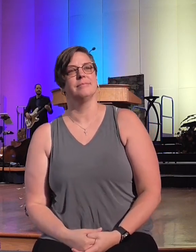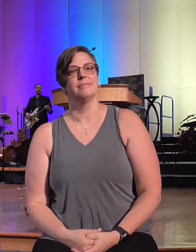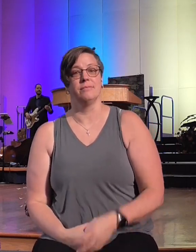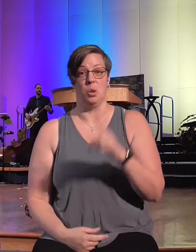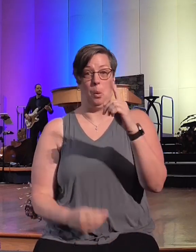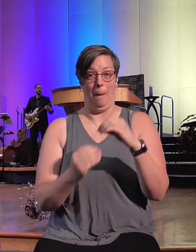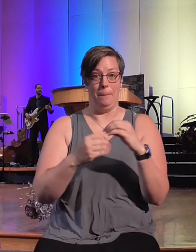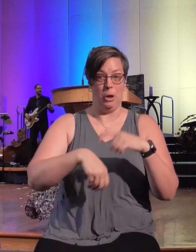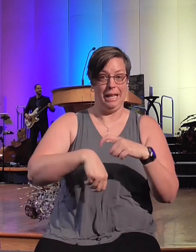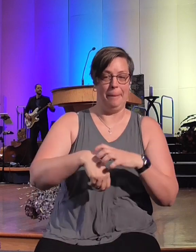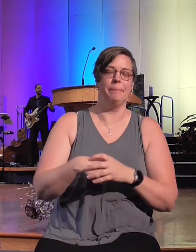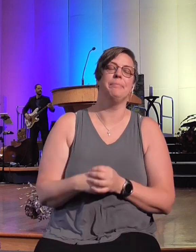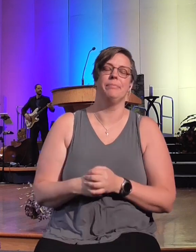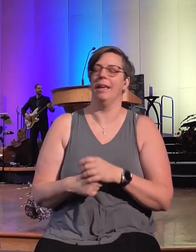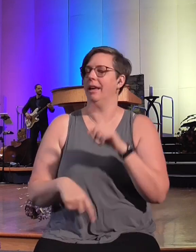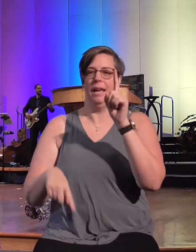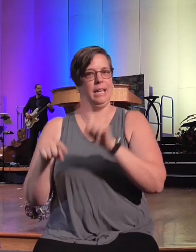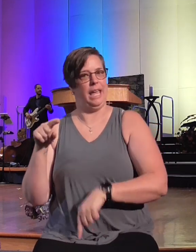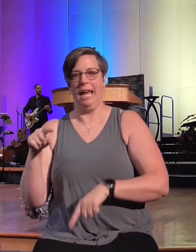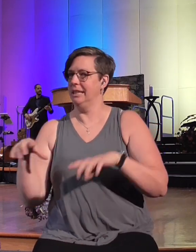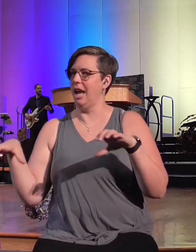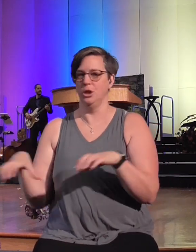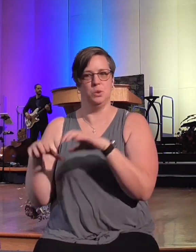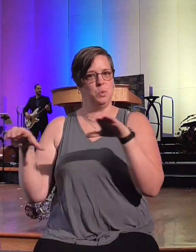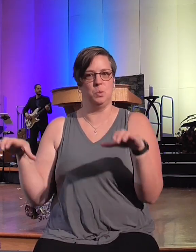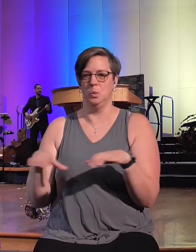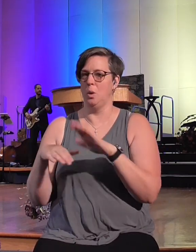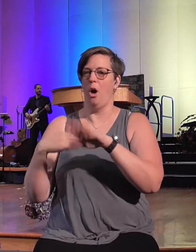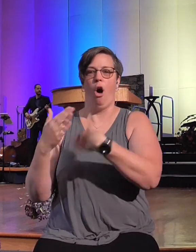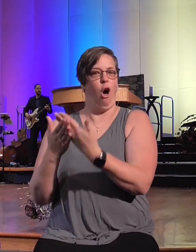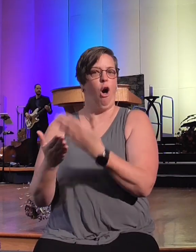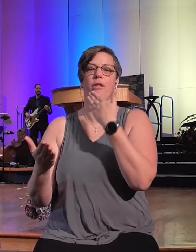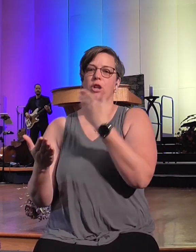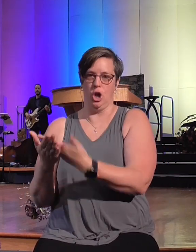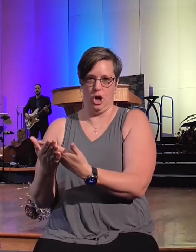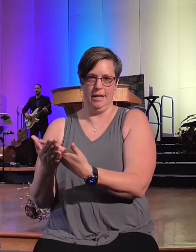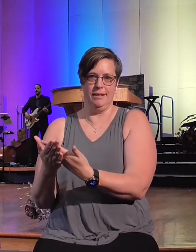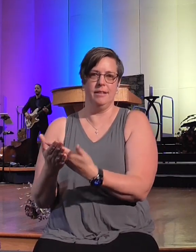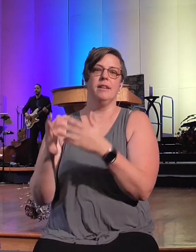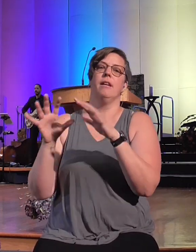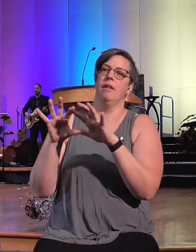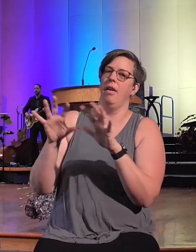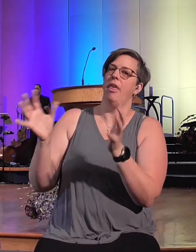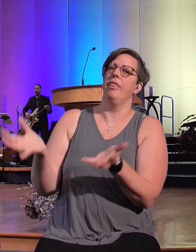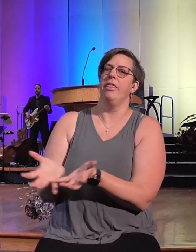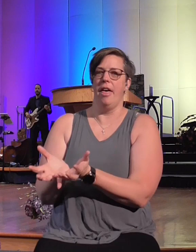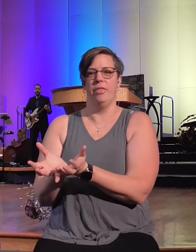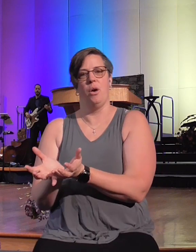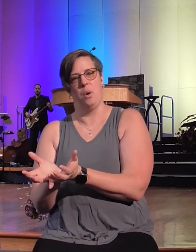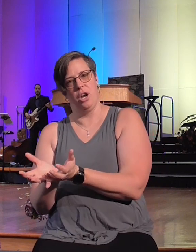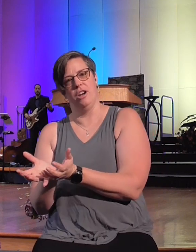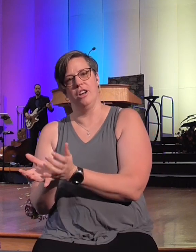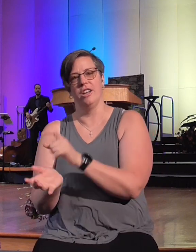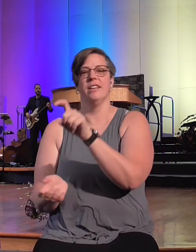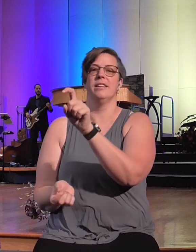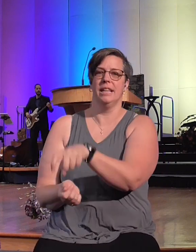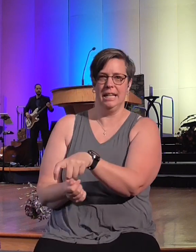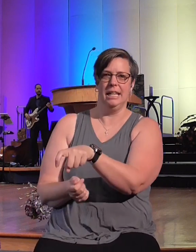One more time. I cannot do all the good that the